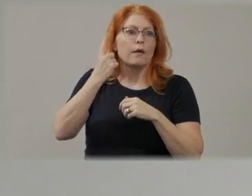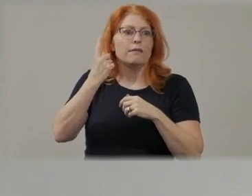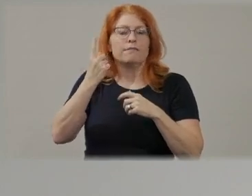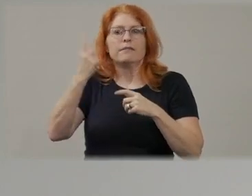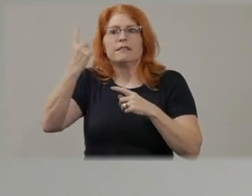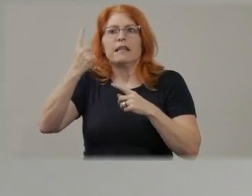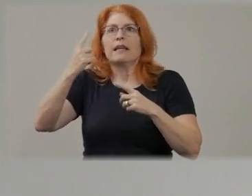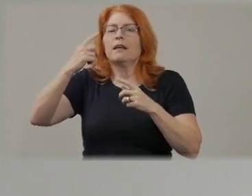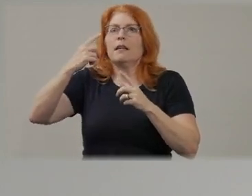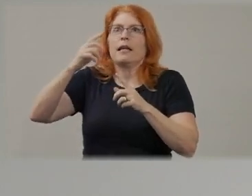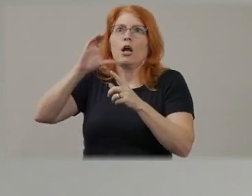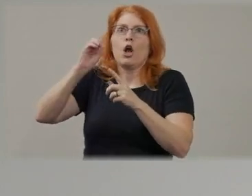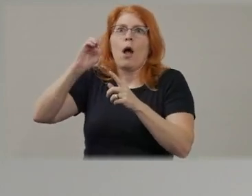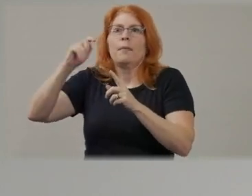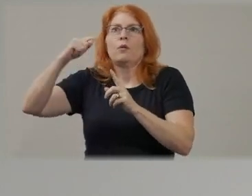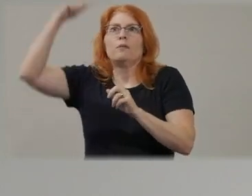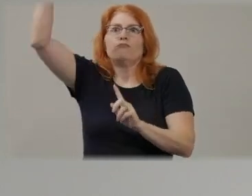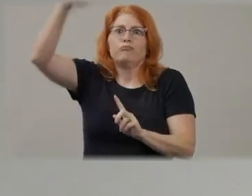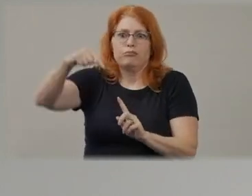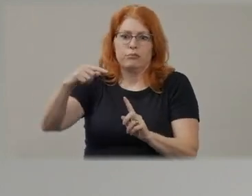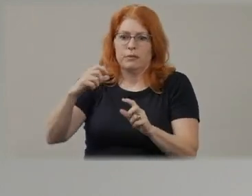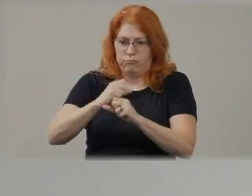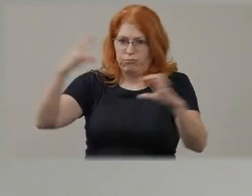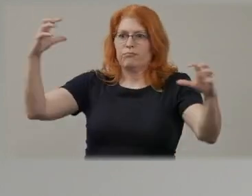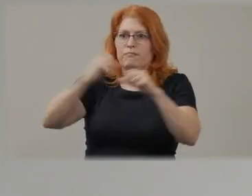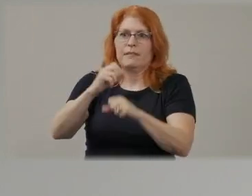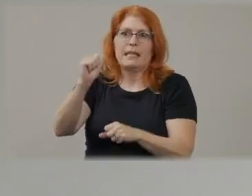this room in 10 minutes.